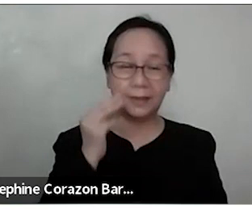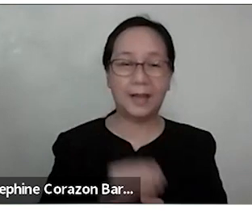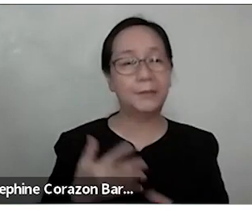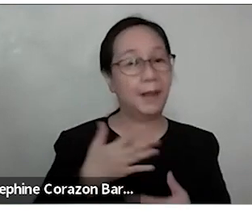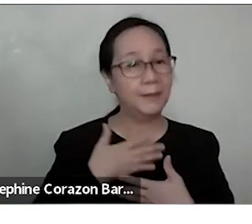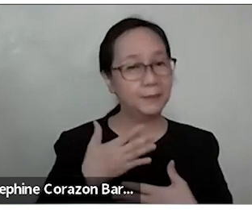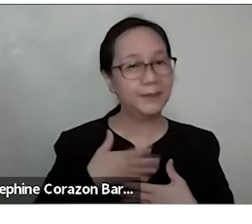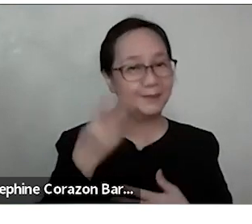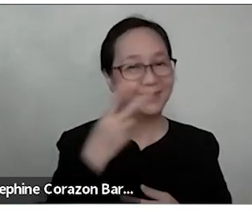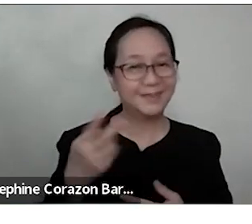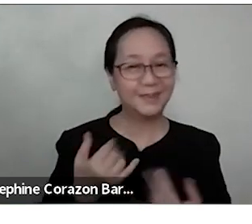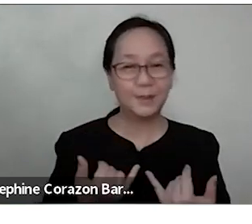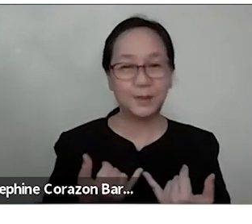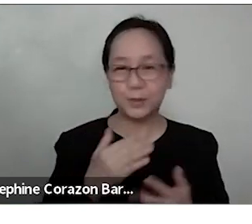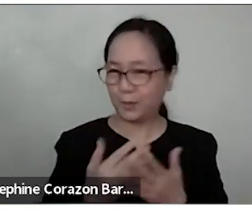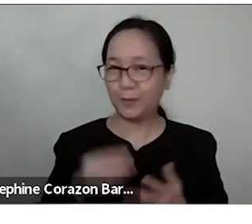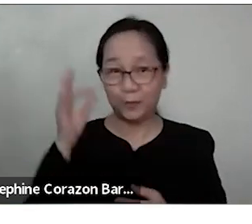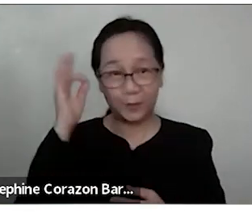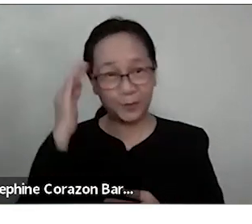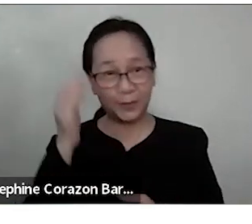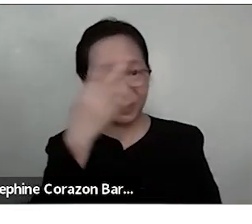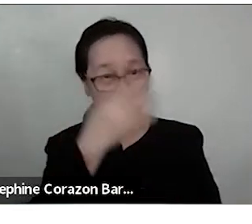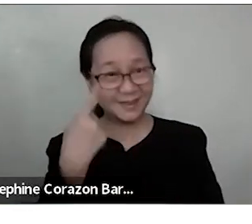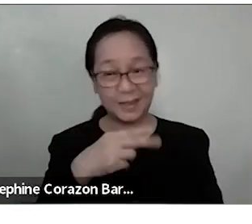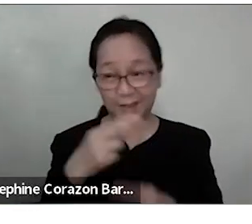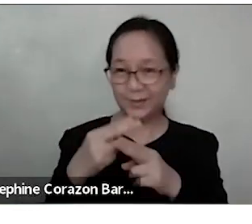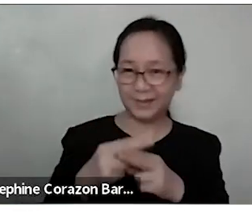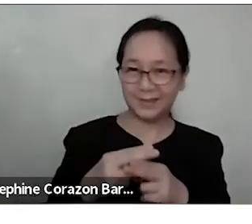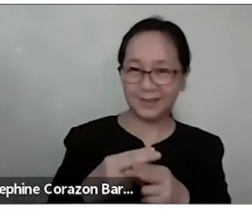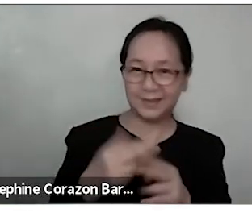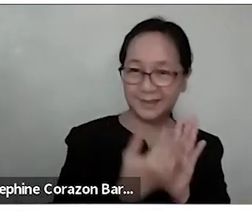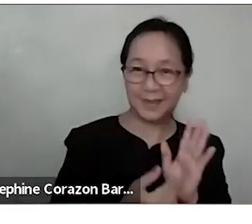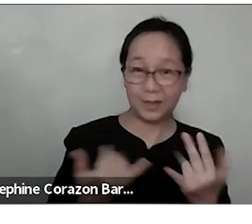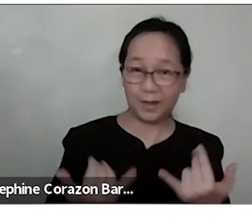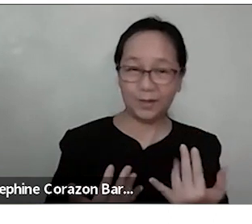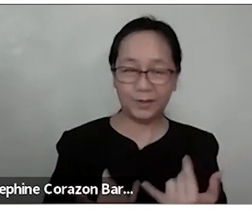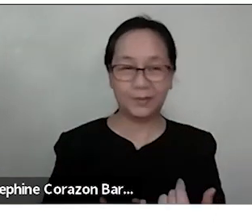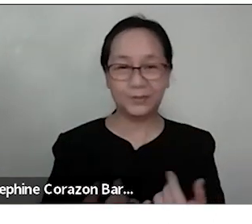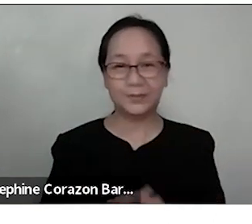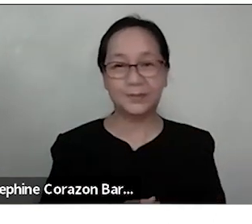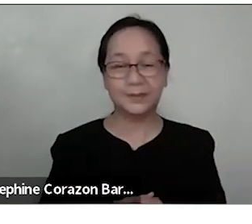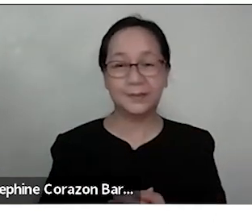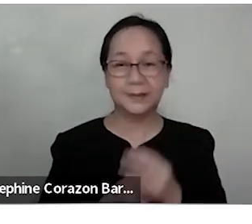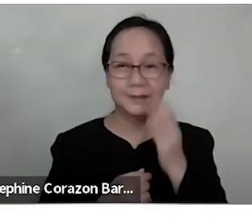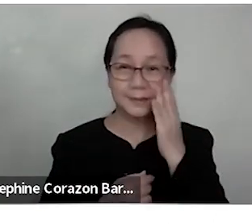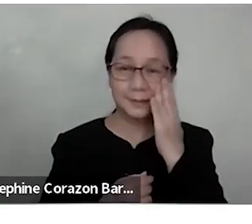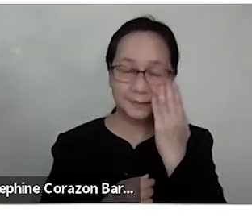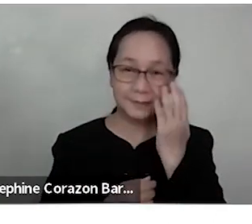happy to see some familiar faces and names that we have here right now.